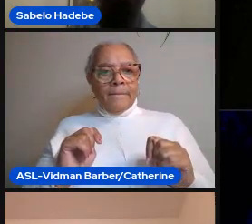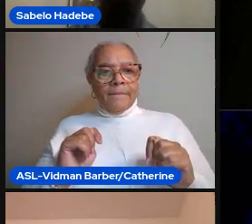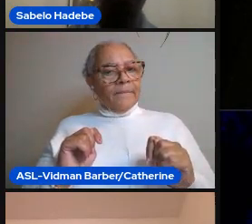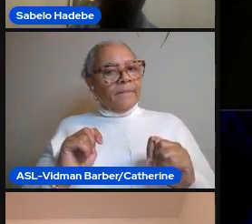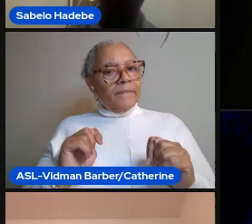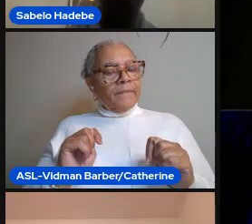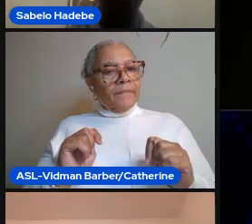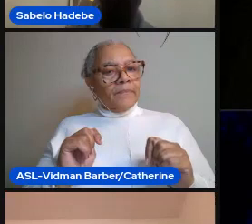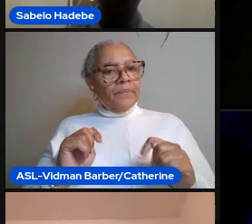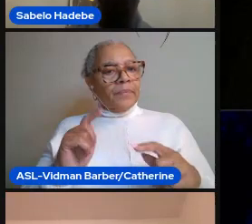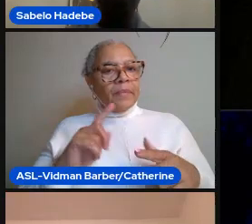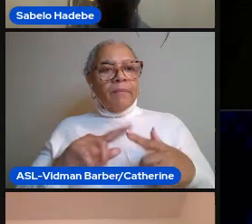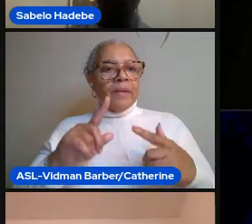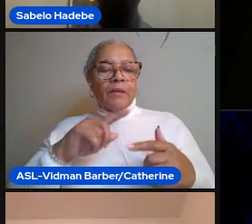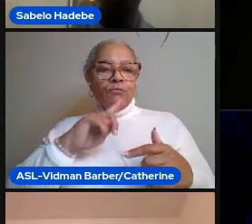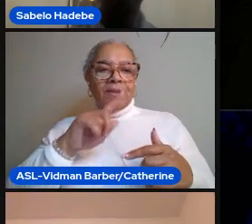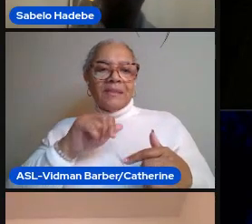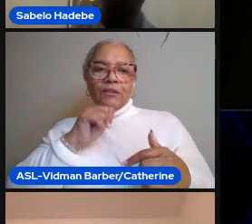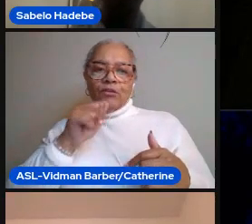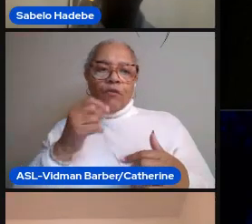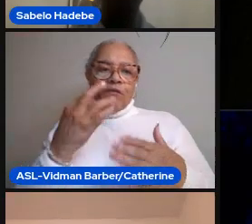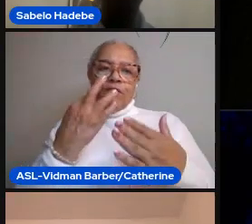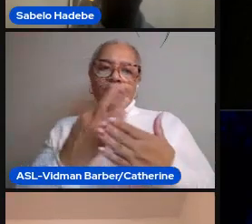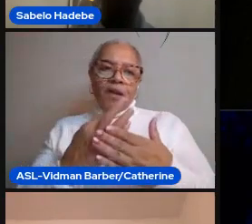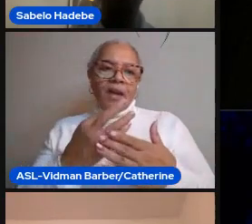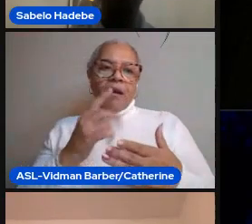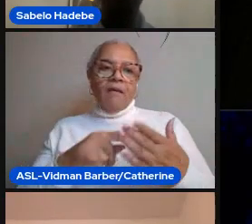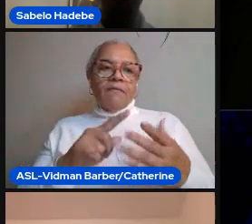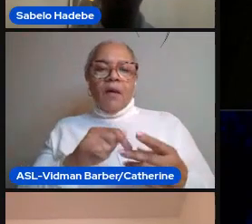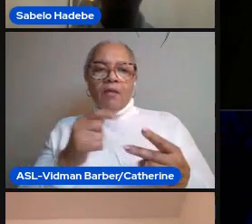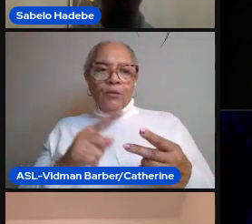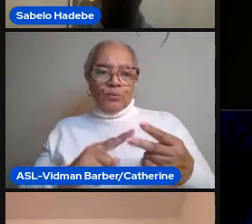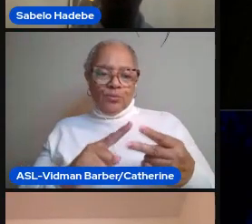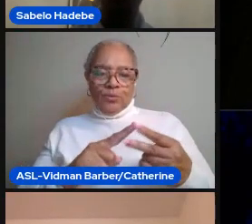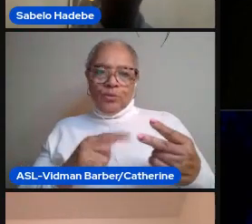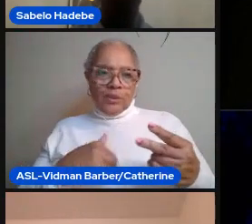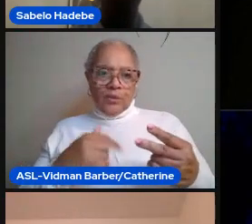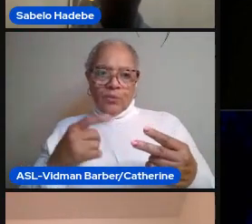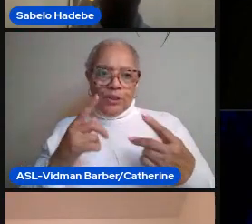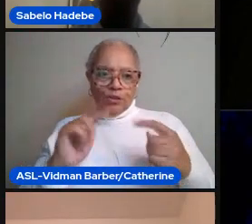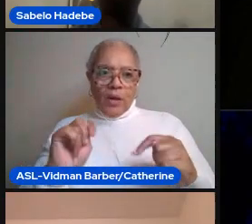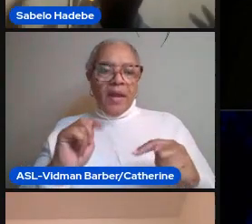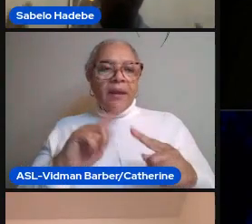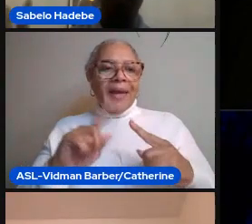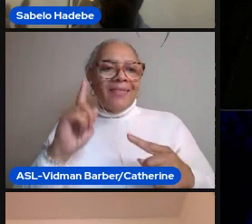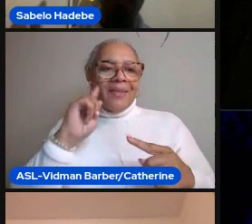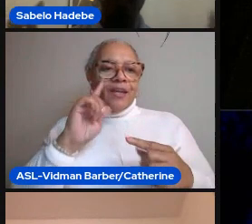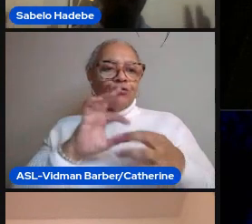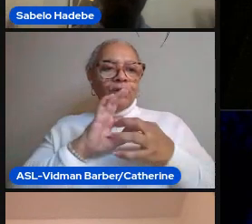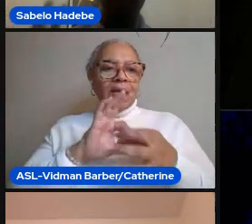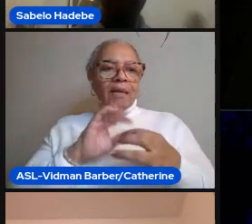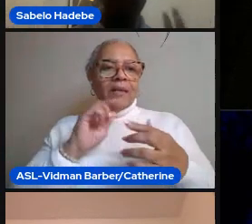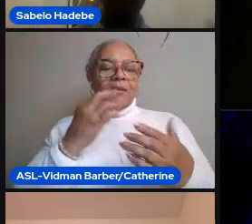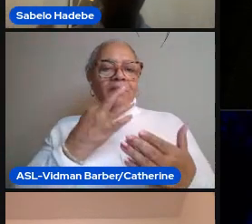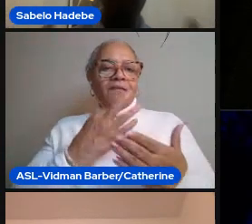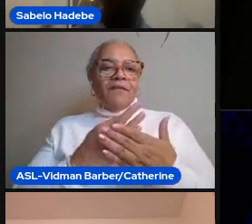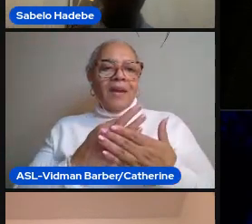there wasn't really any effect. And I think it may be due to the fact that